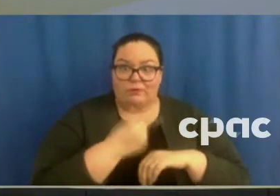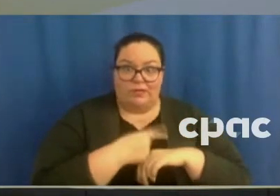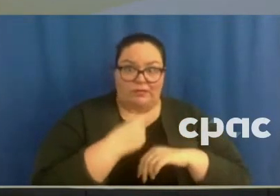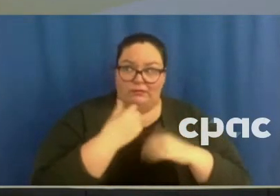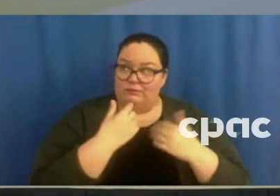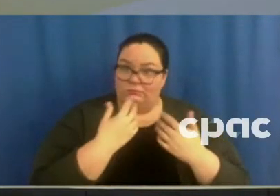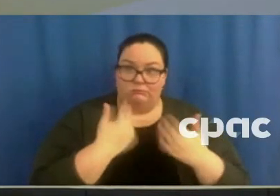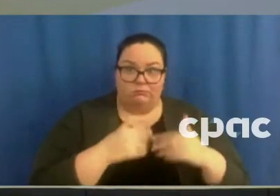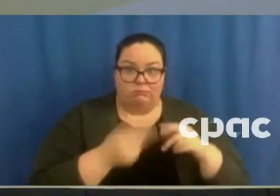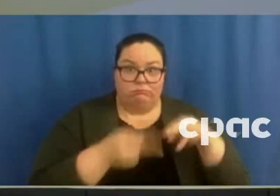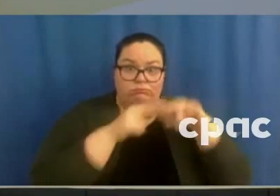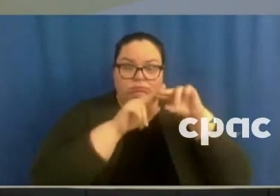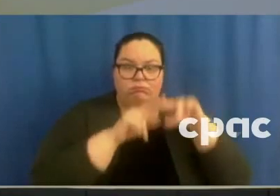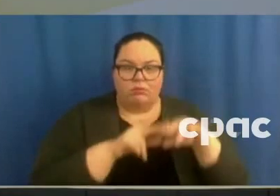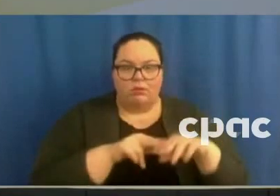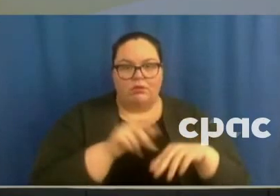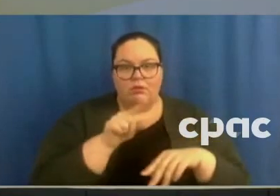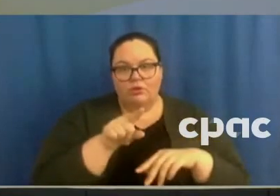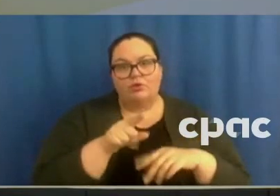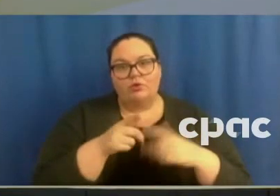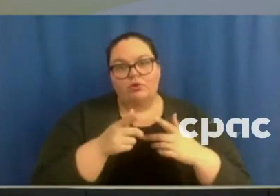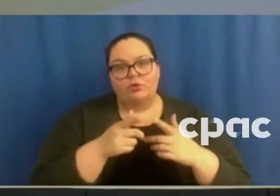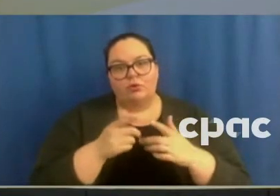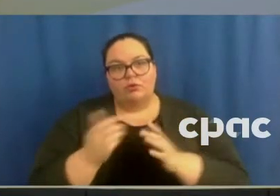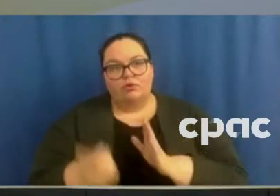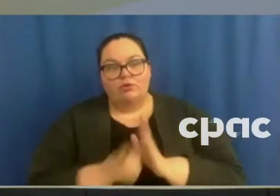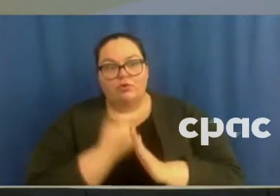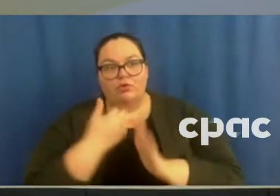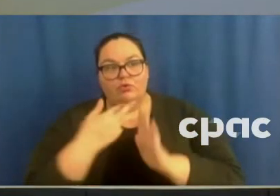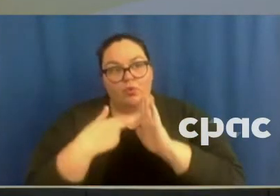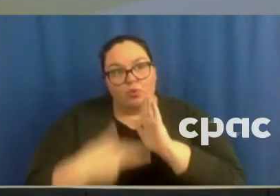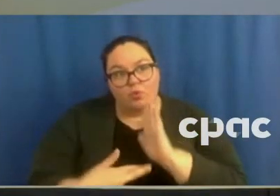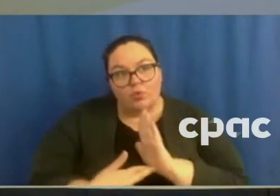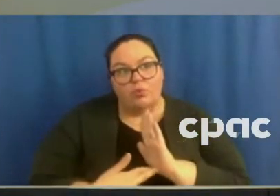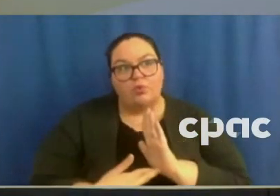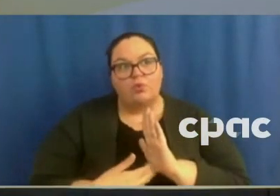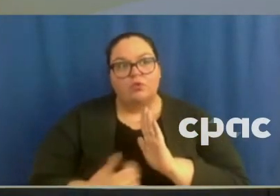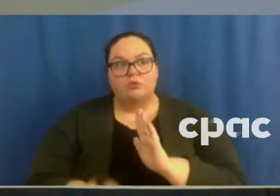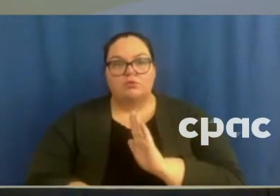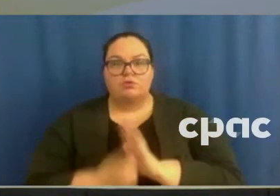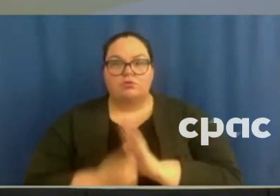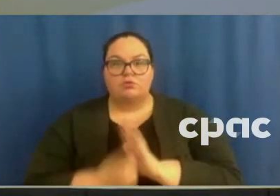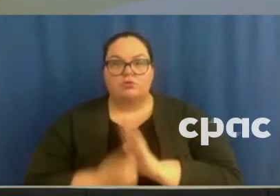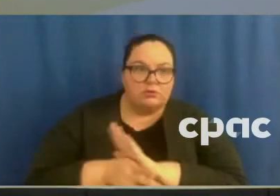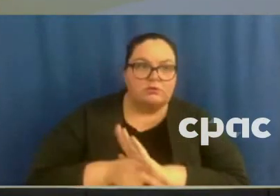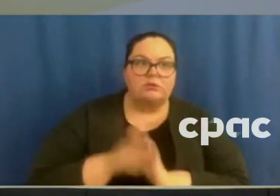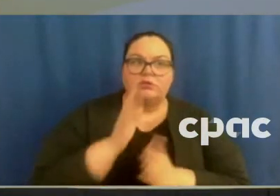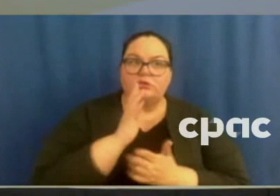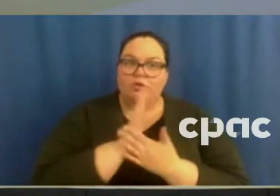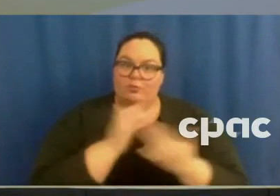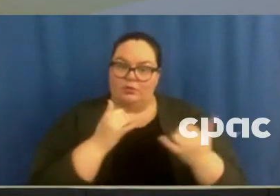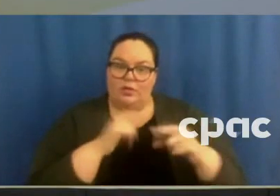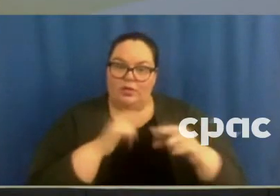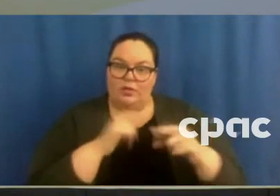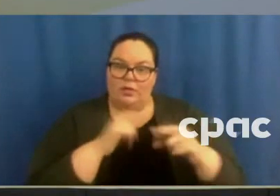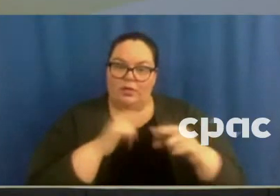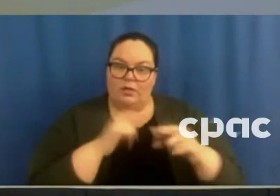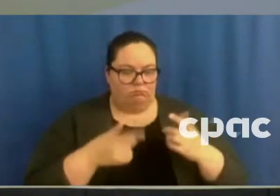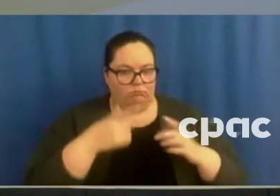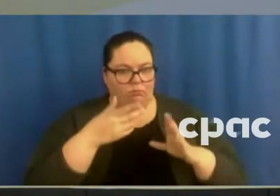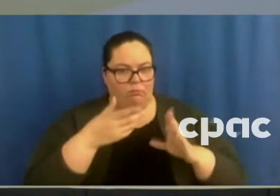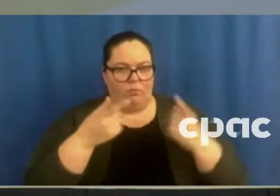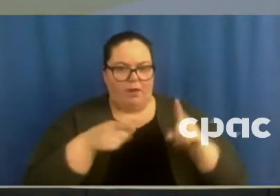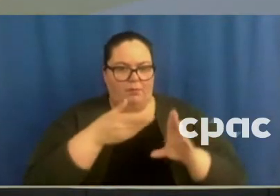move on from here. I know you're ushering in some new the new measures you talked about today, but just sort of if you could kind of speak a little